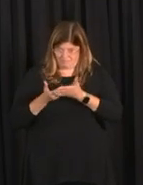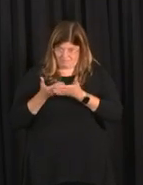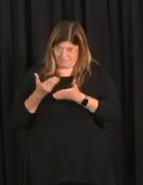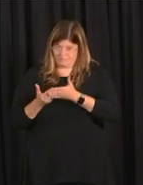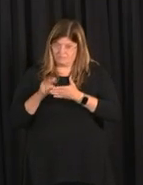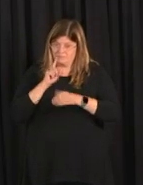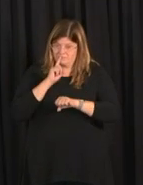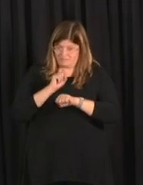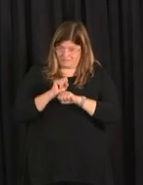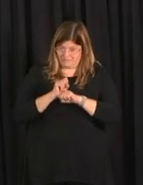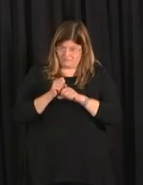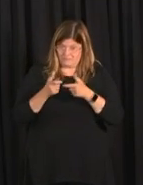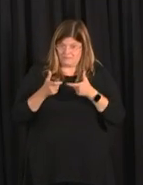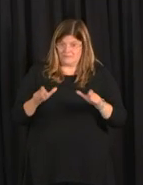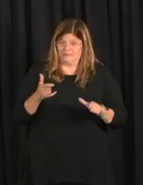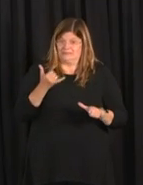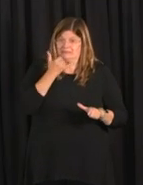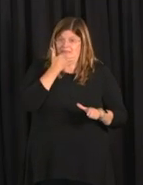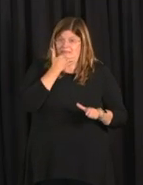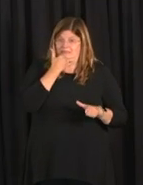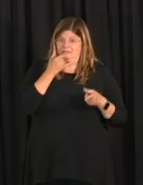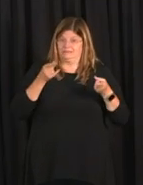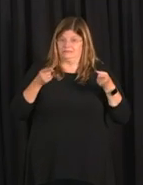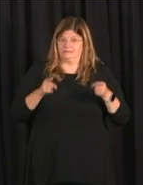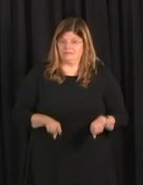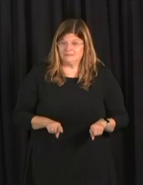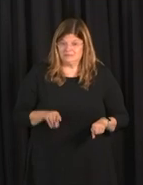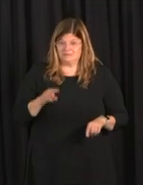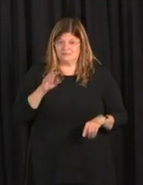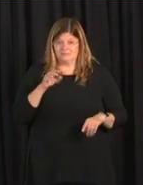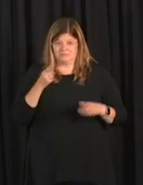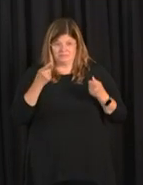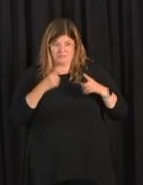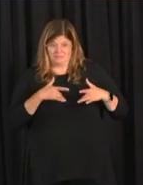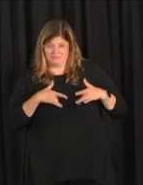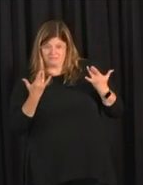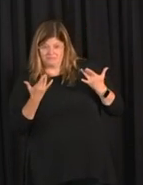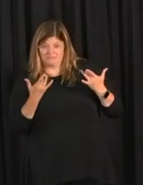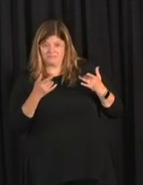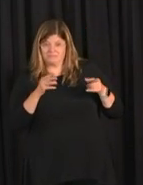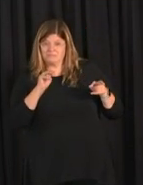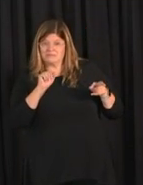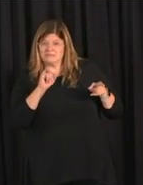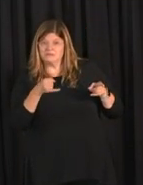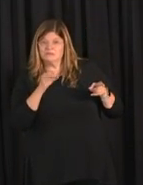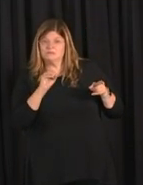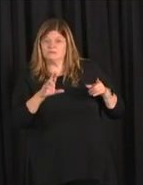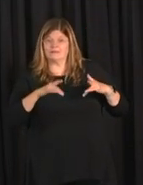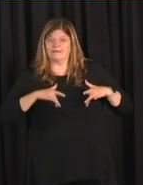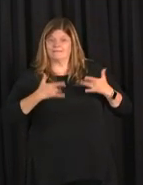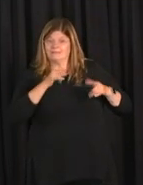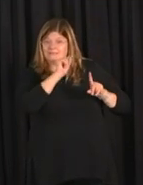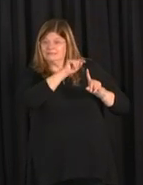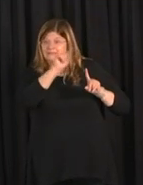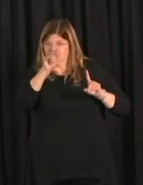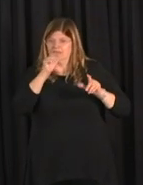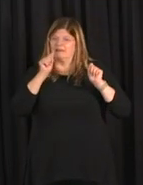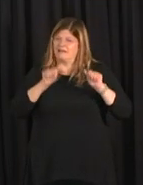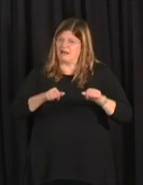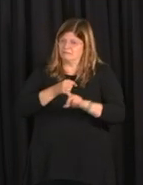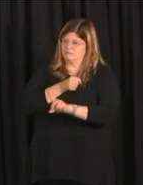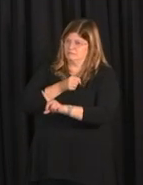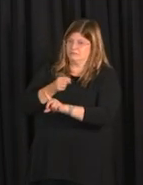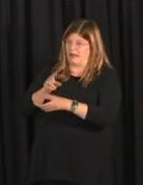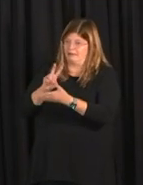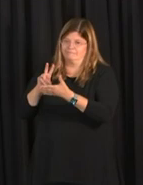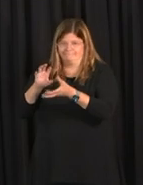a major incident happens or a major event occurs, you can see the impact of that 2